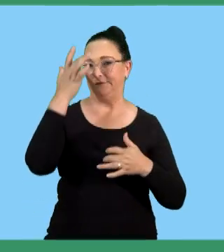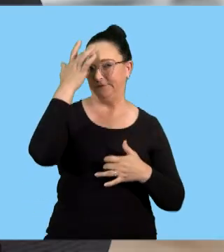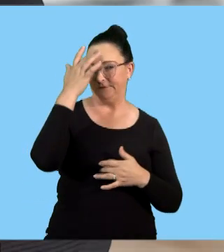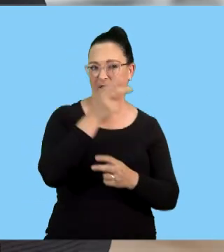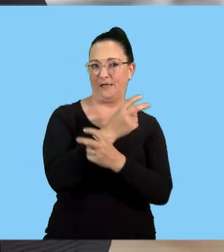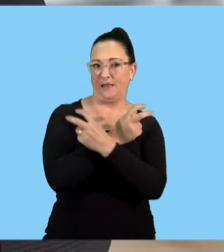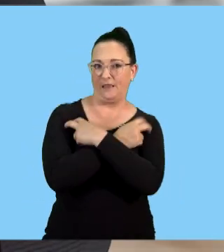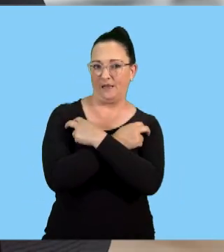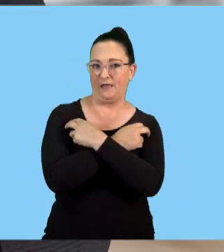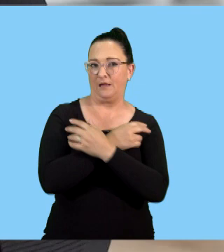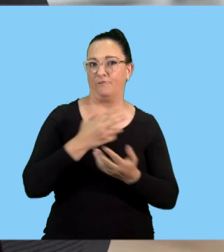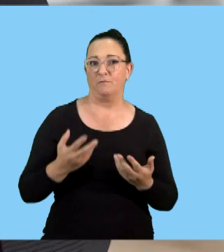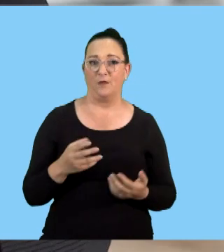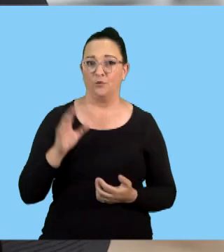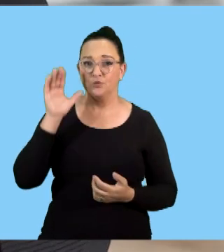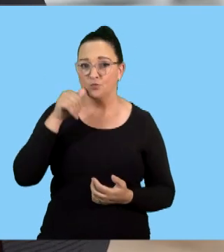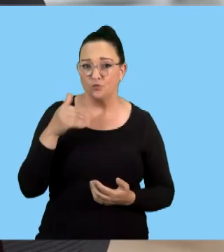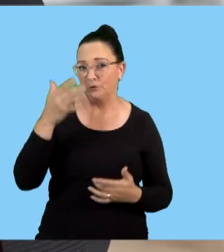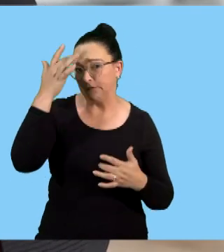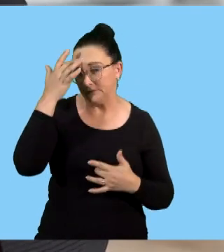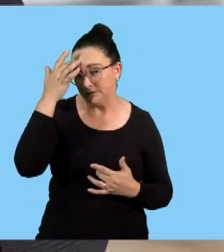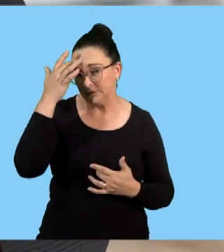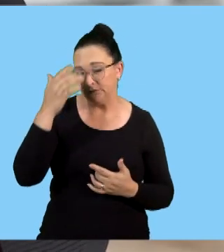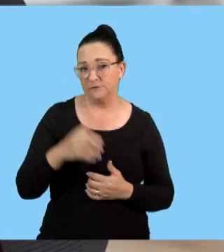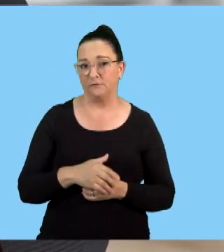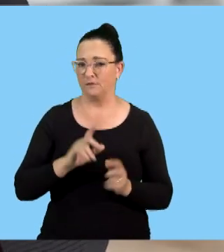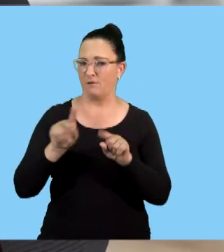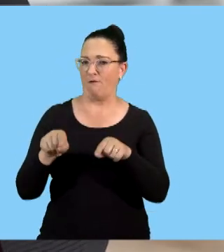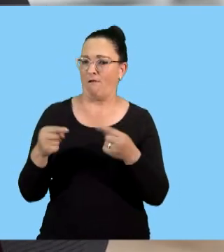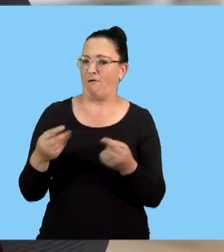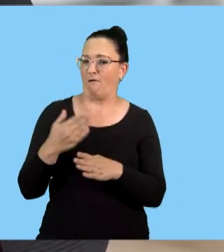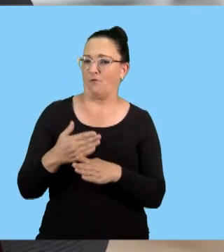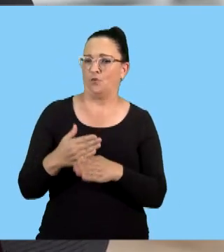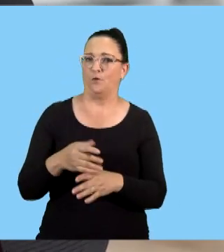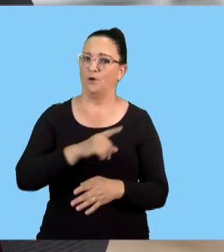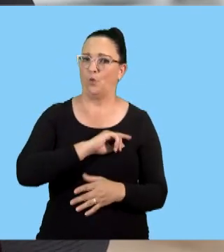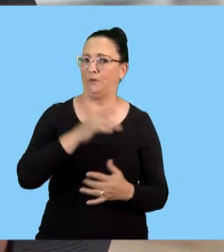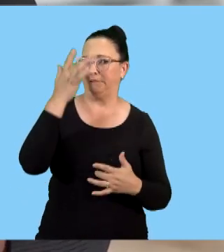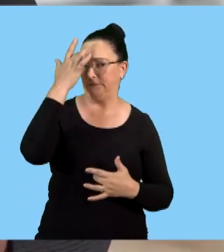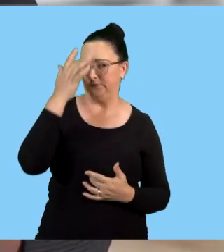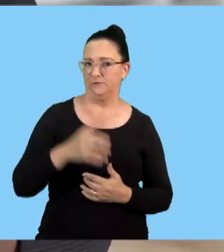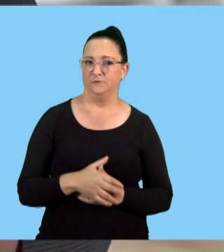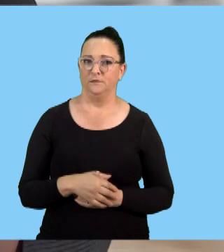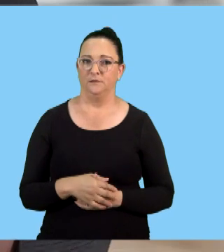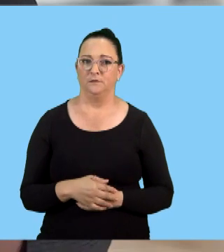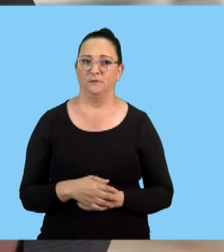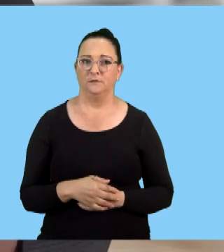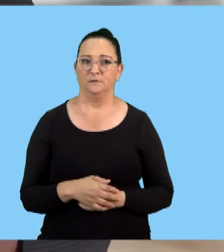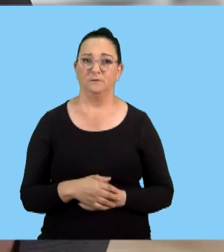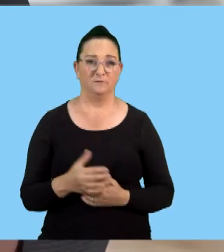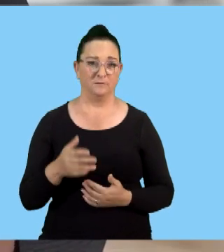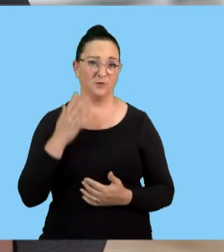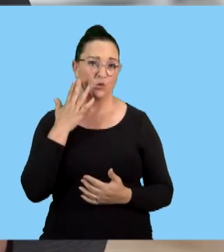know what can happen. You can fall ill tomorrow, and what? Are you required to go to work? You can't work, because also if you're sick, and then it's going to